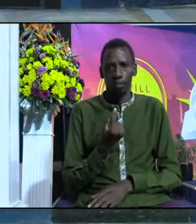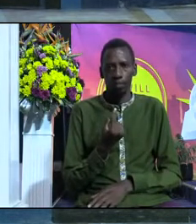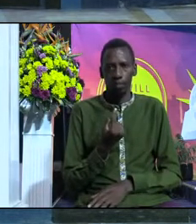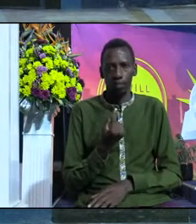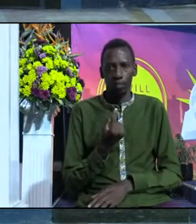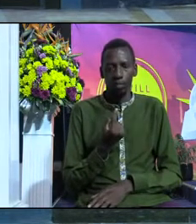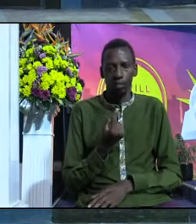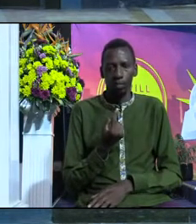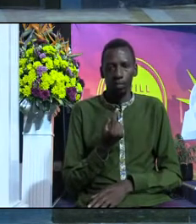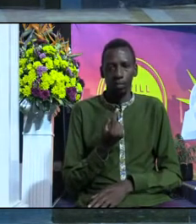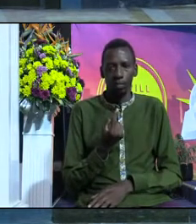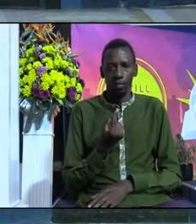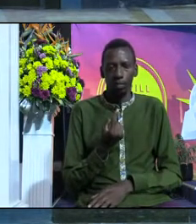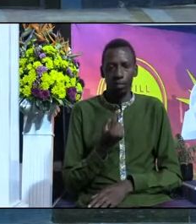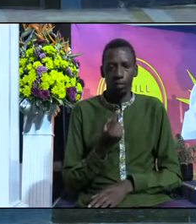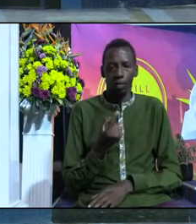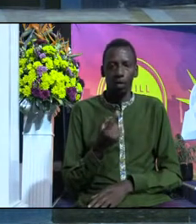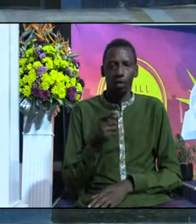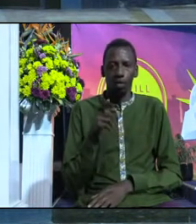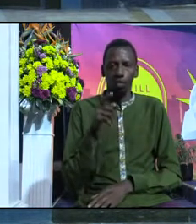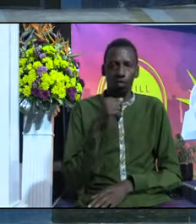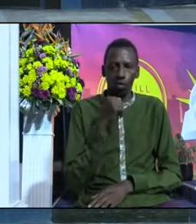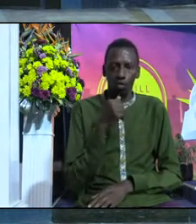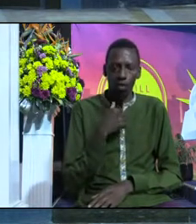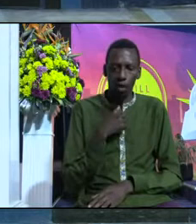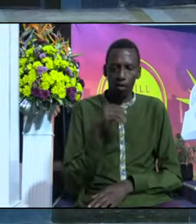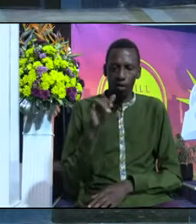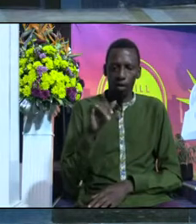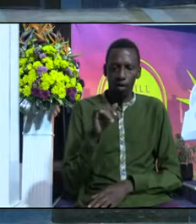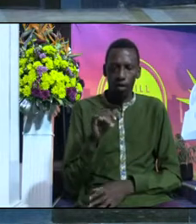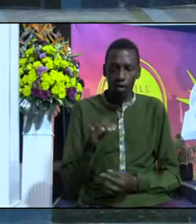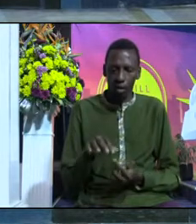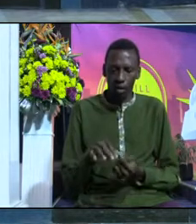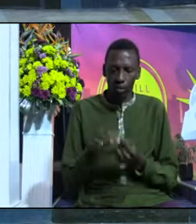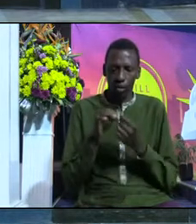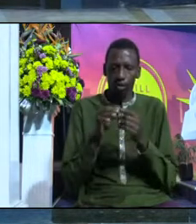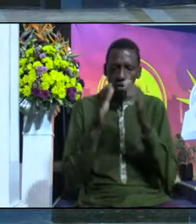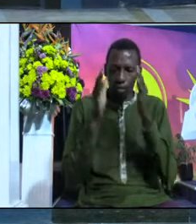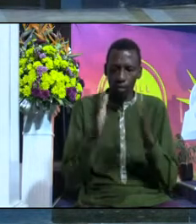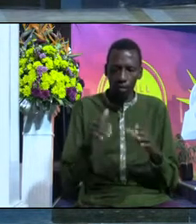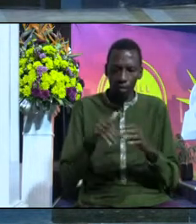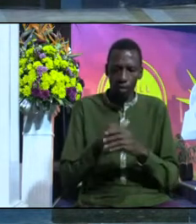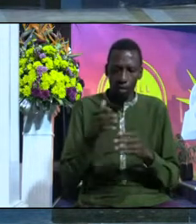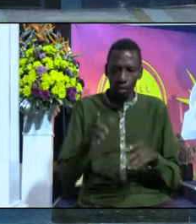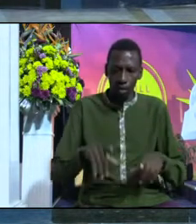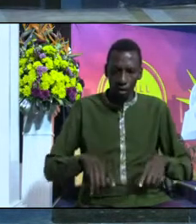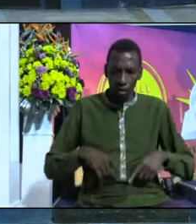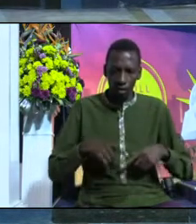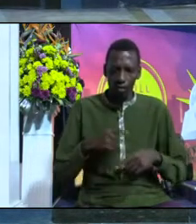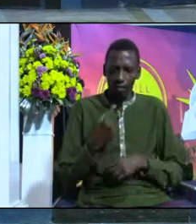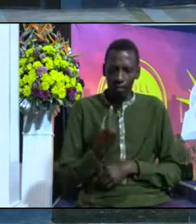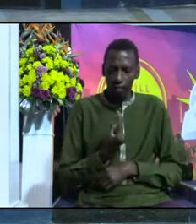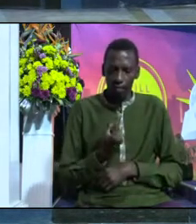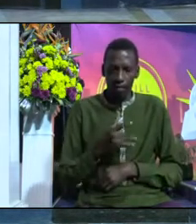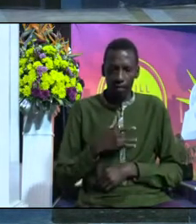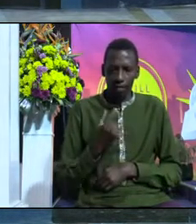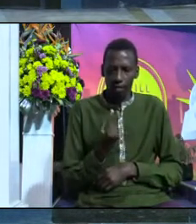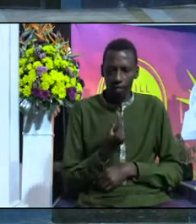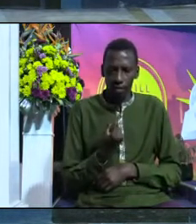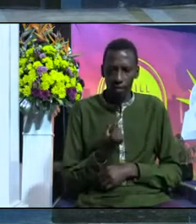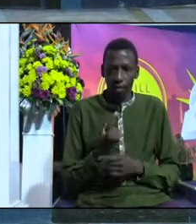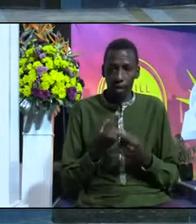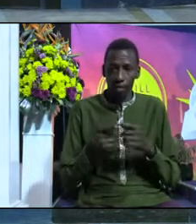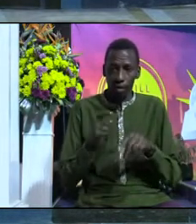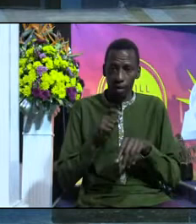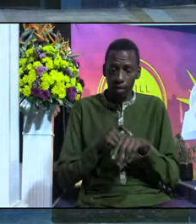You're overwhelmed by not having that special someone in his life with no matter what. Well, when it gets